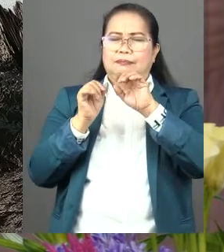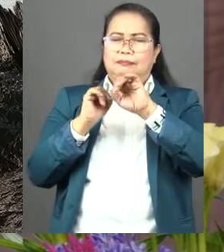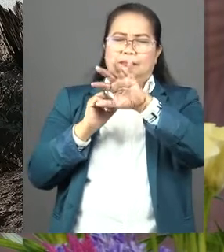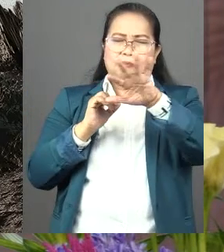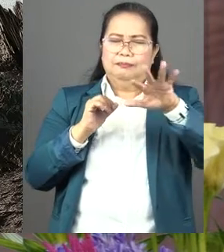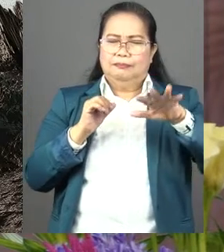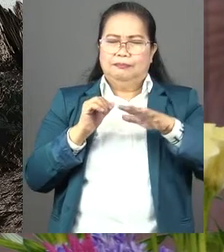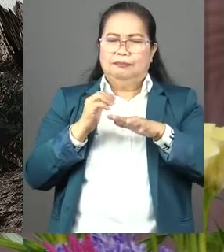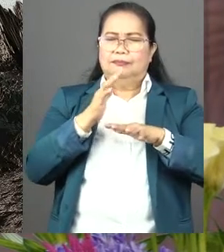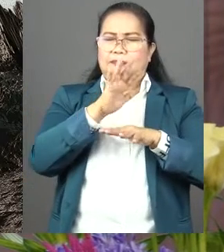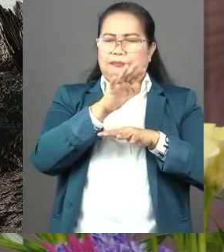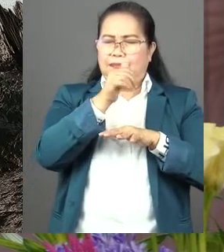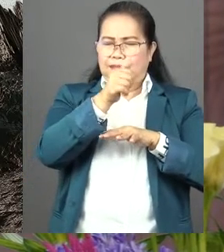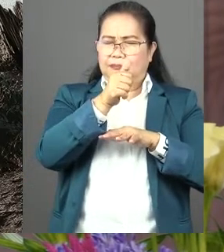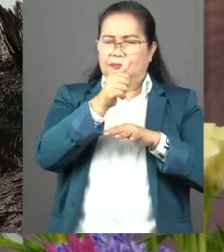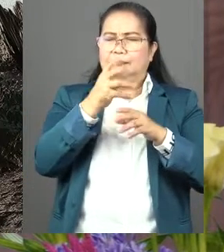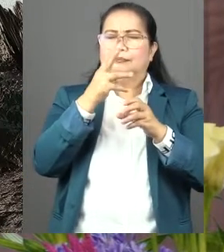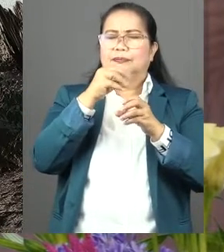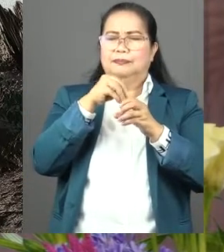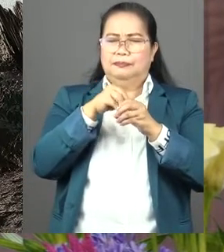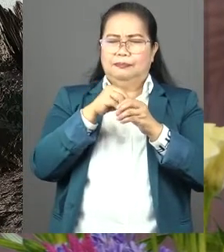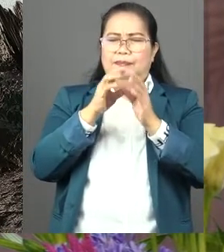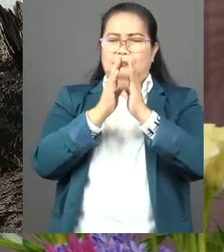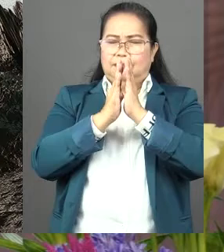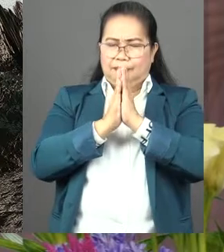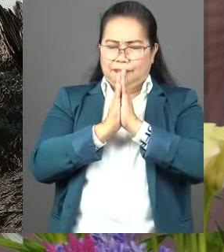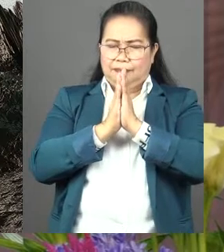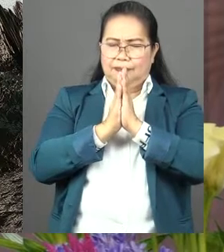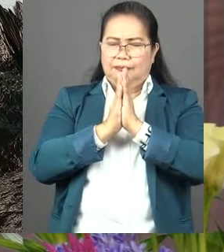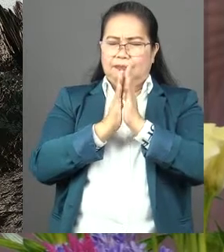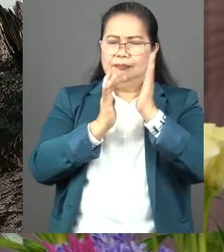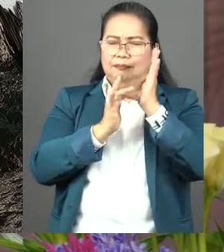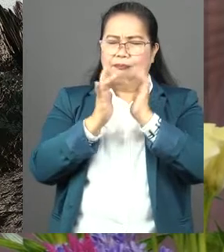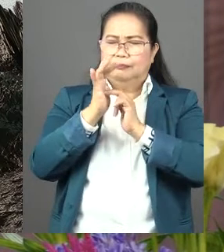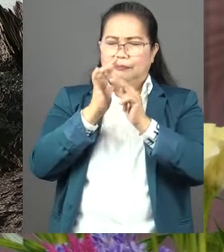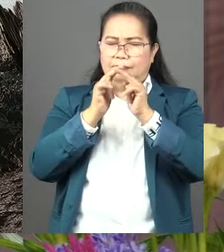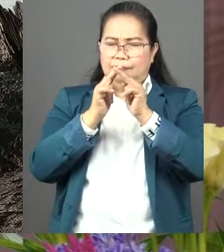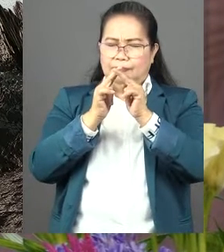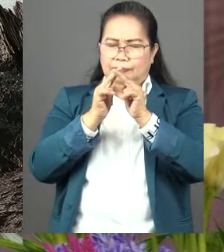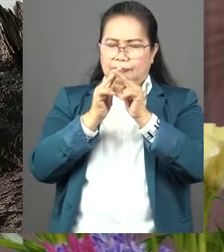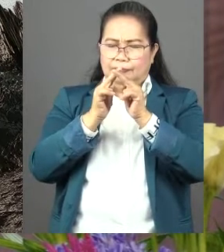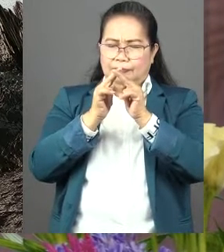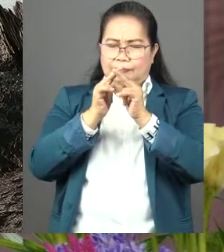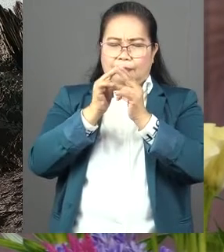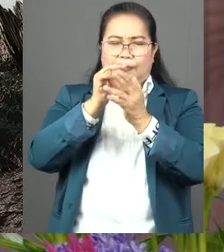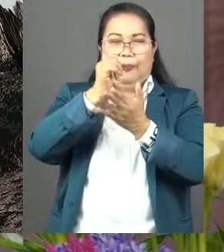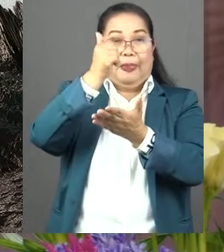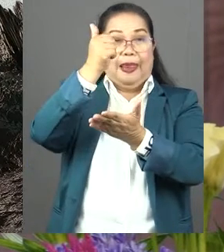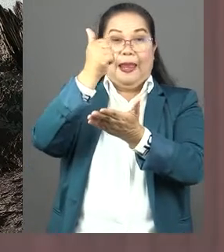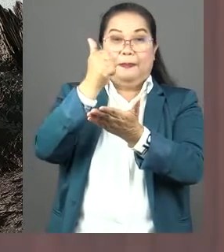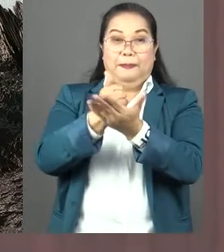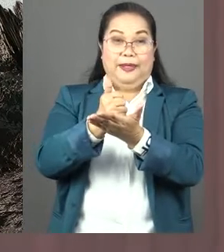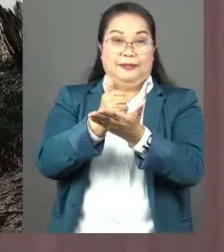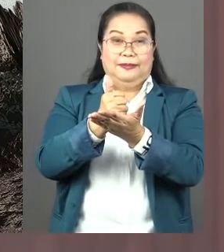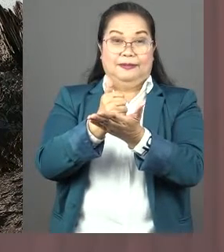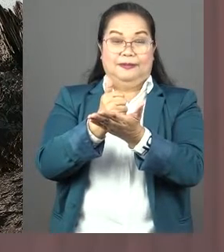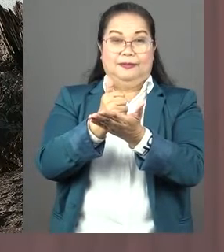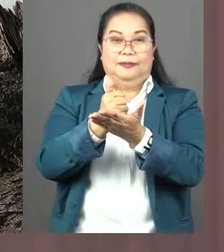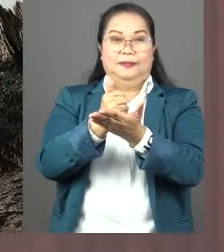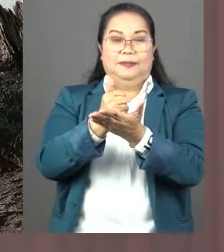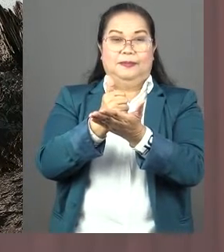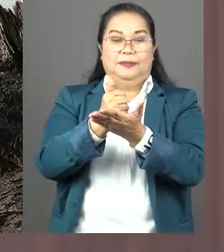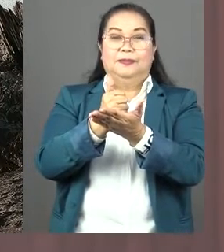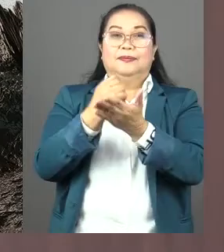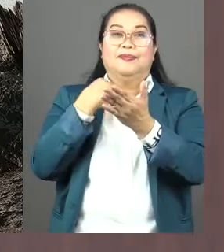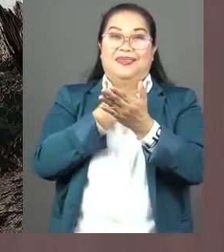and myself included. We ask this in Jesus' name. Amen.